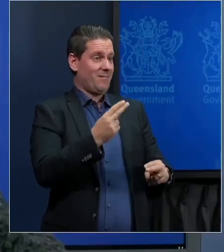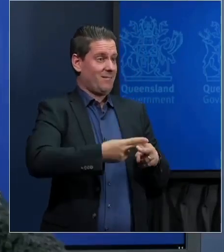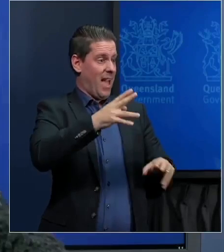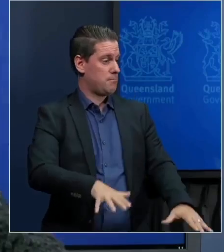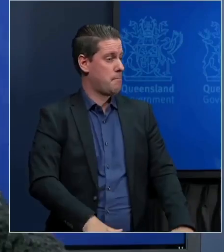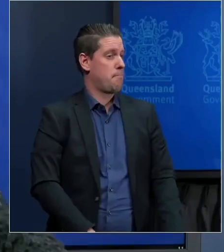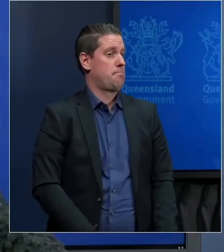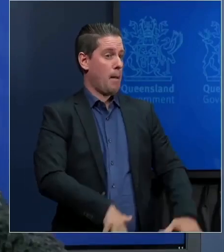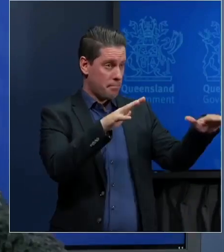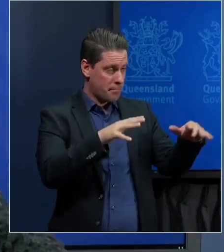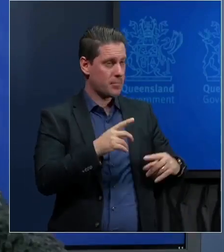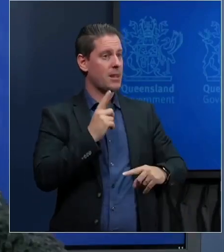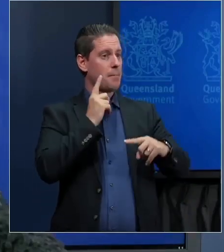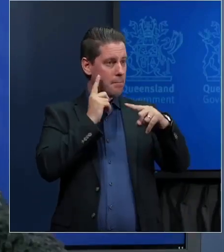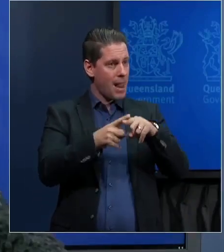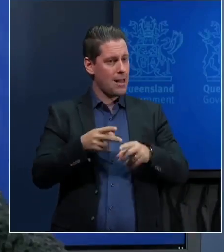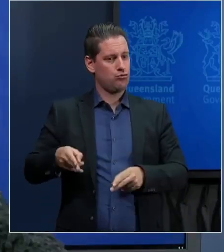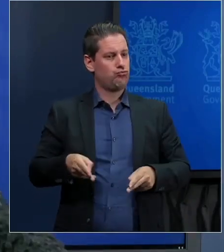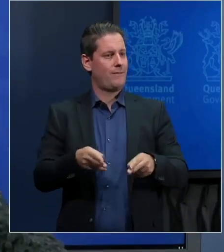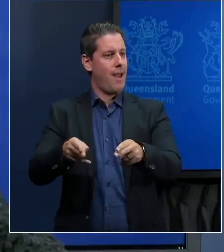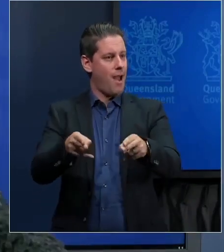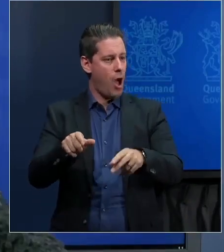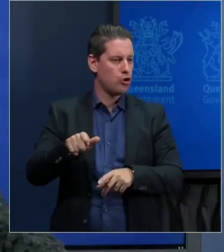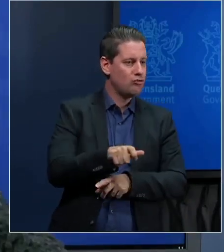widespread minor to major riverine flooding.